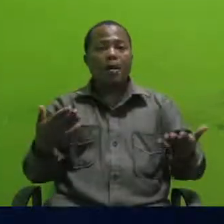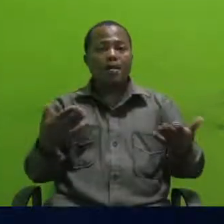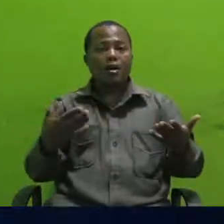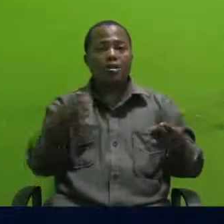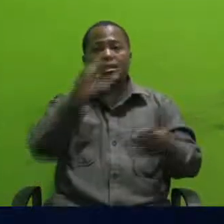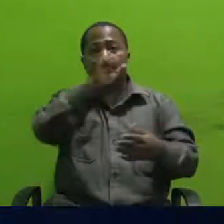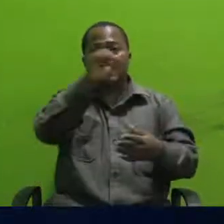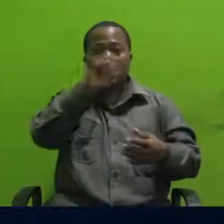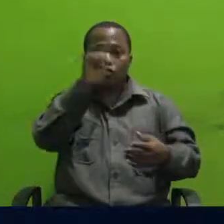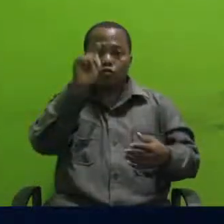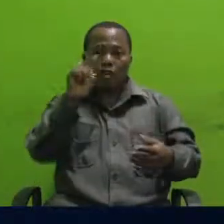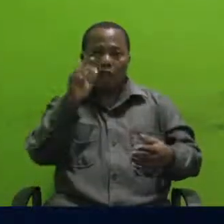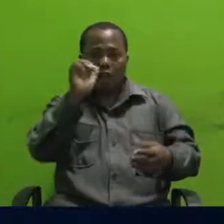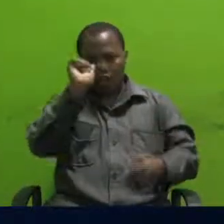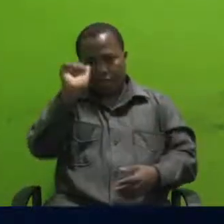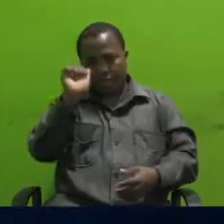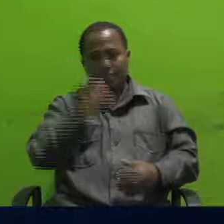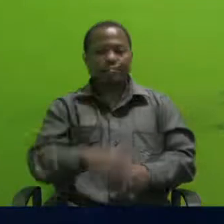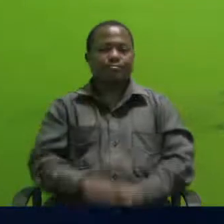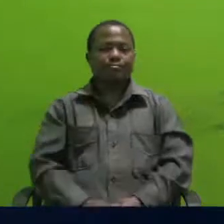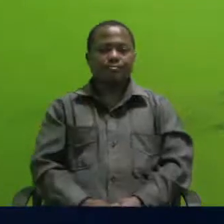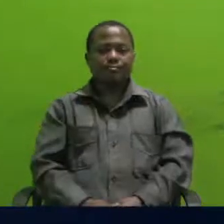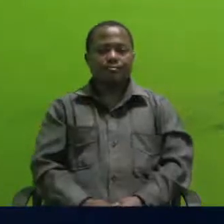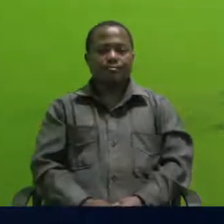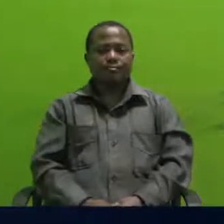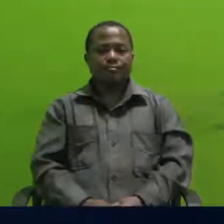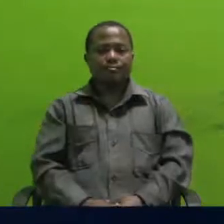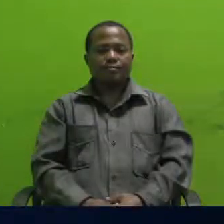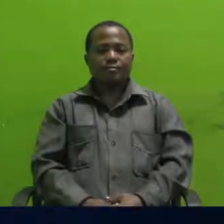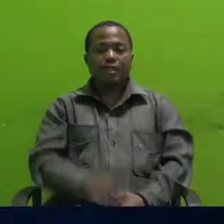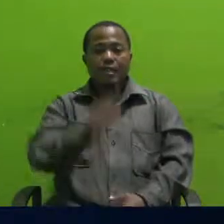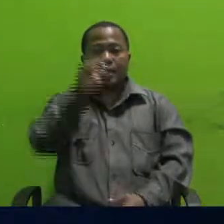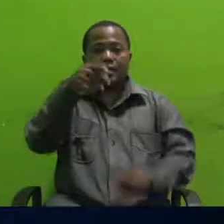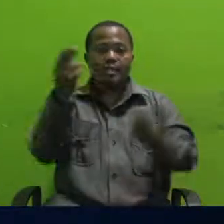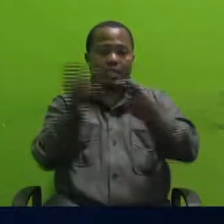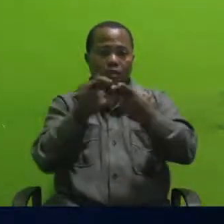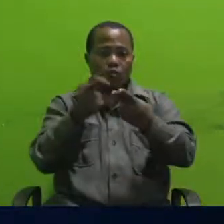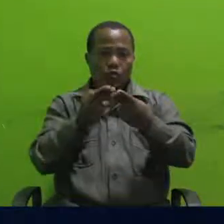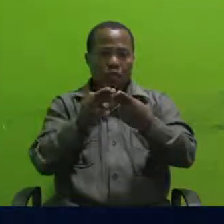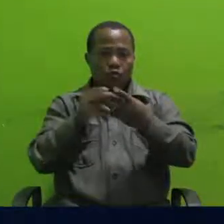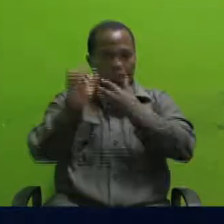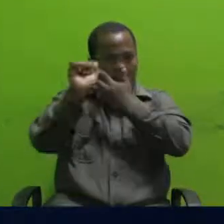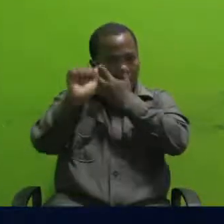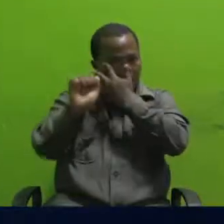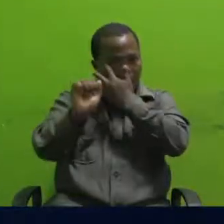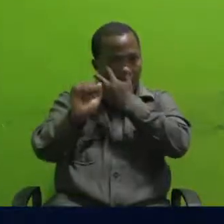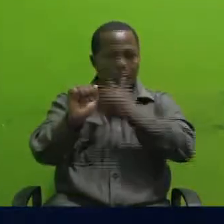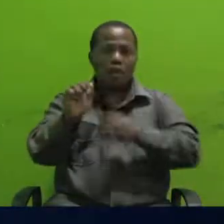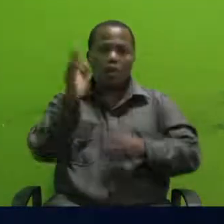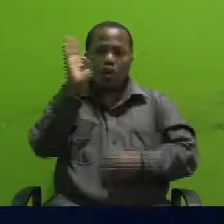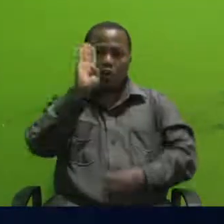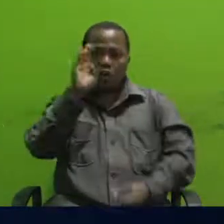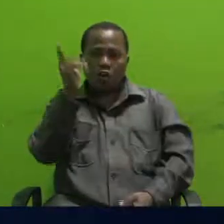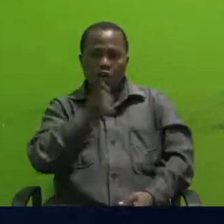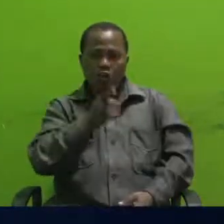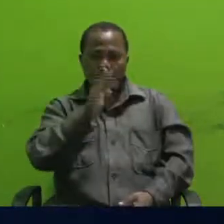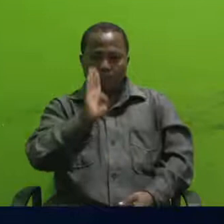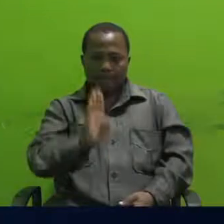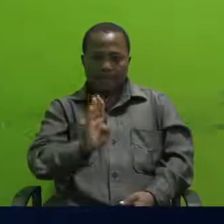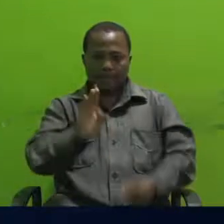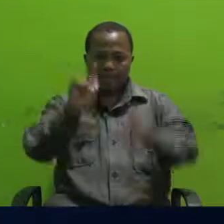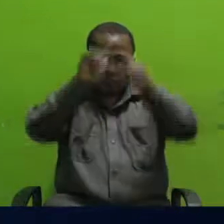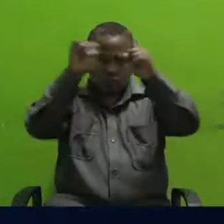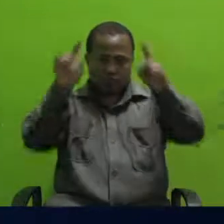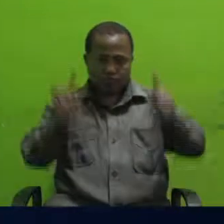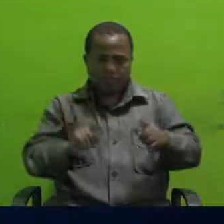sine squared of A? Yes, sine squared of A is equal to A over B, the